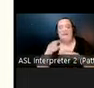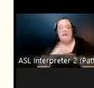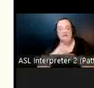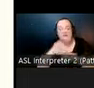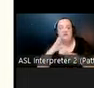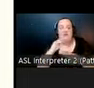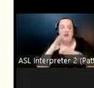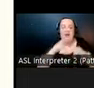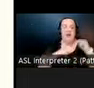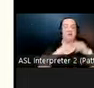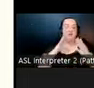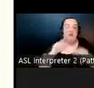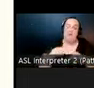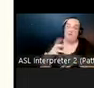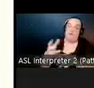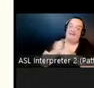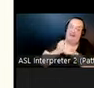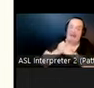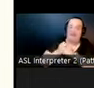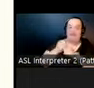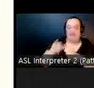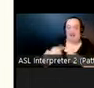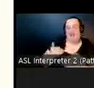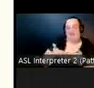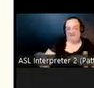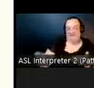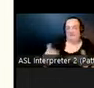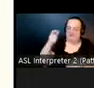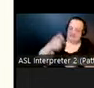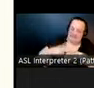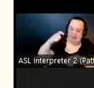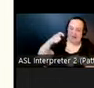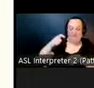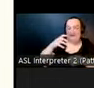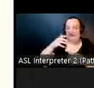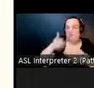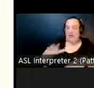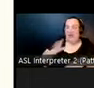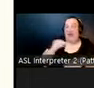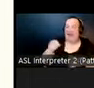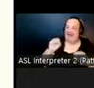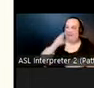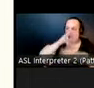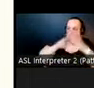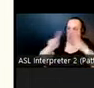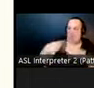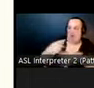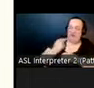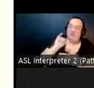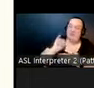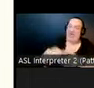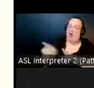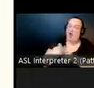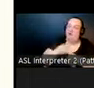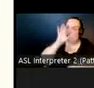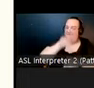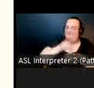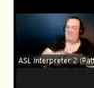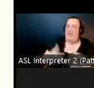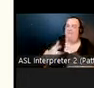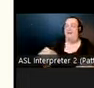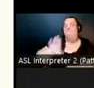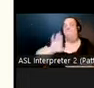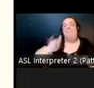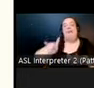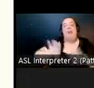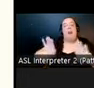construction materials in a timely and predictable manner. And that has impacted their bids. So it is becoming increasingly